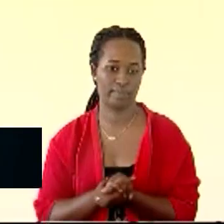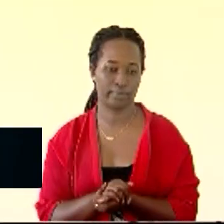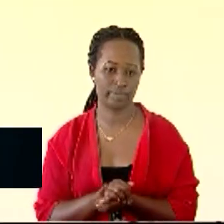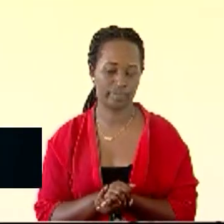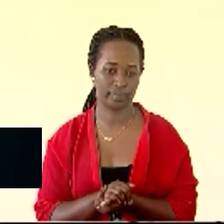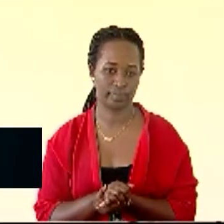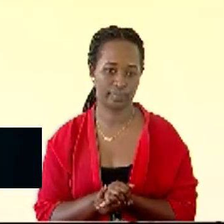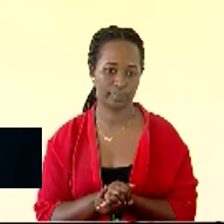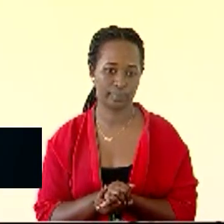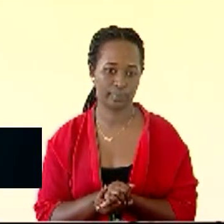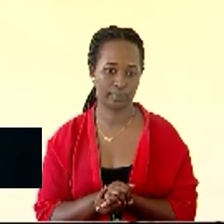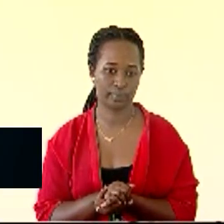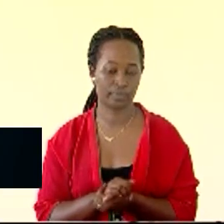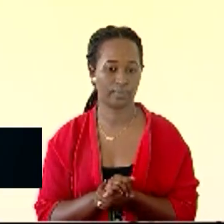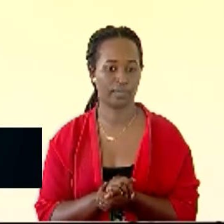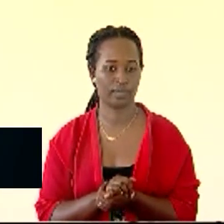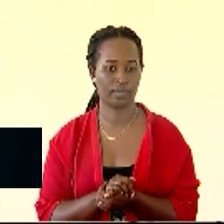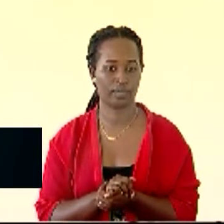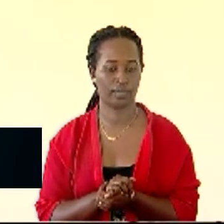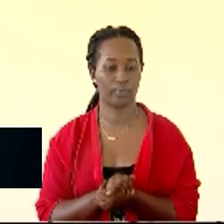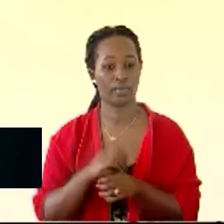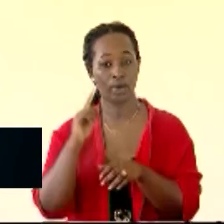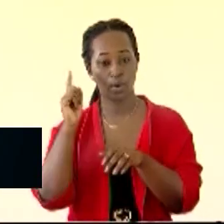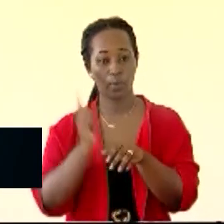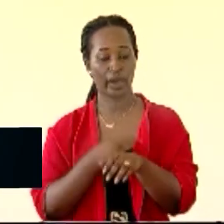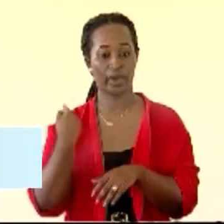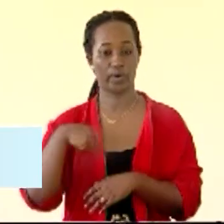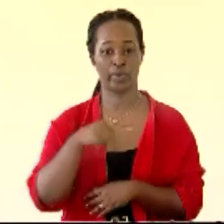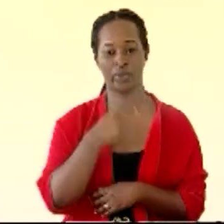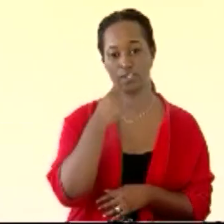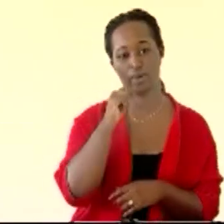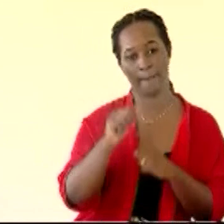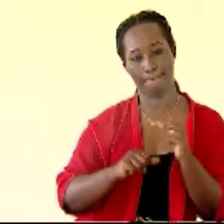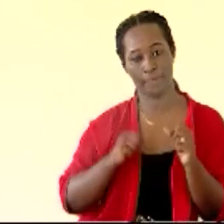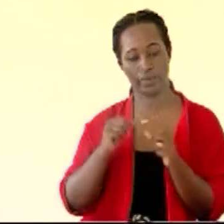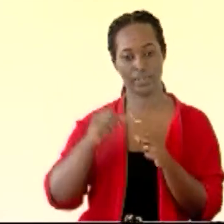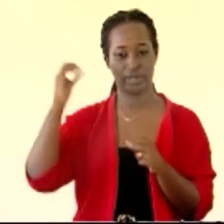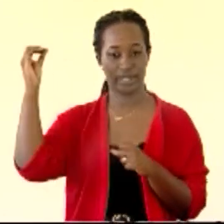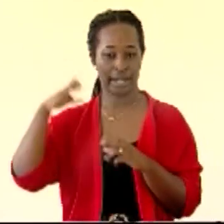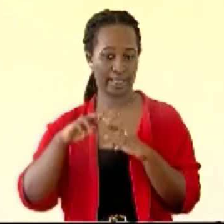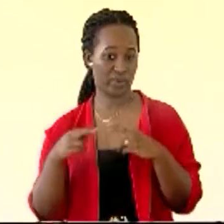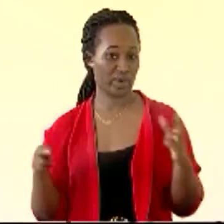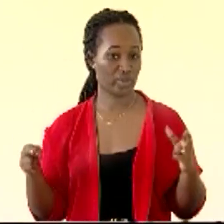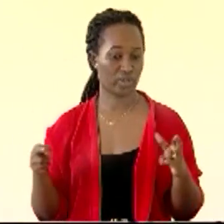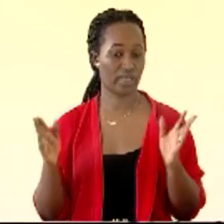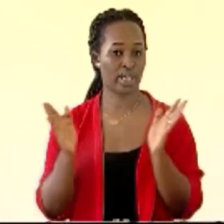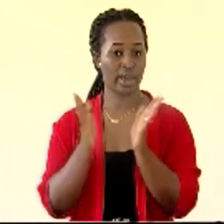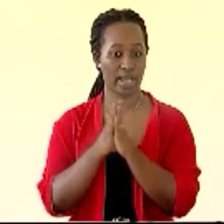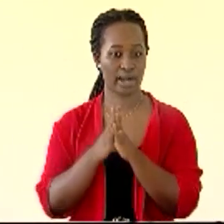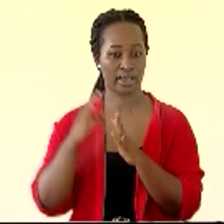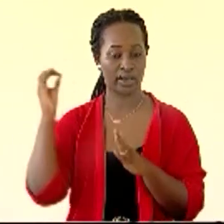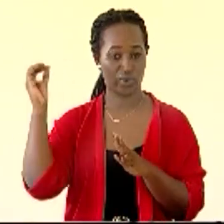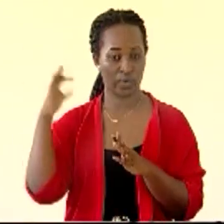All right? So, when we talk about light reactions and